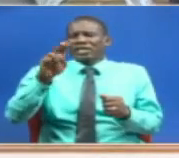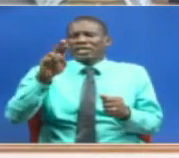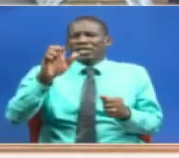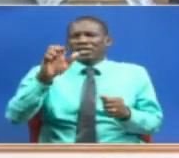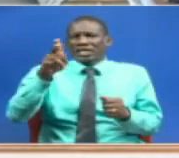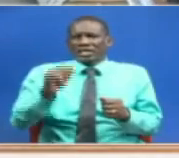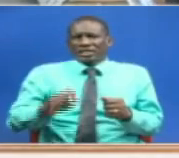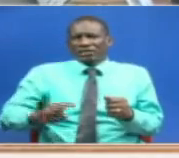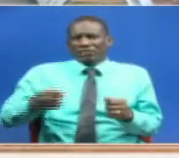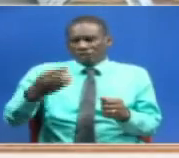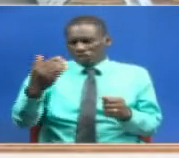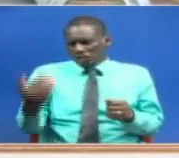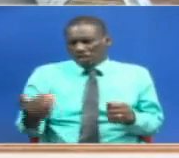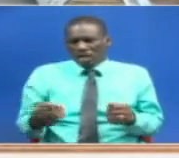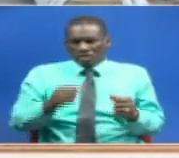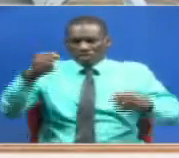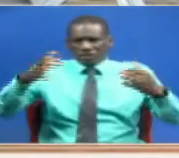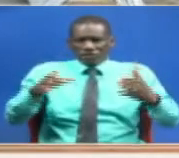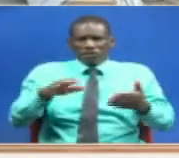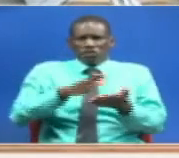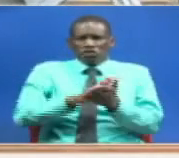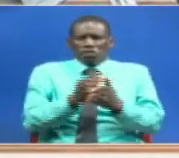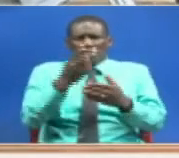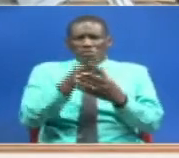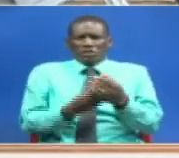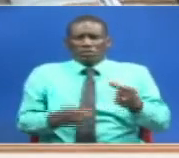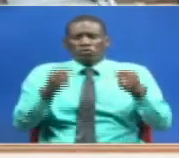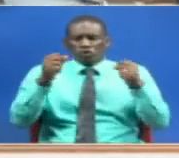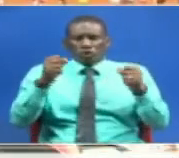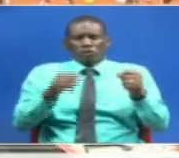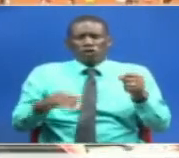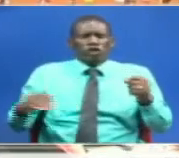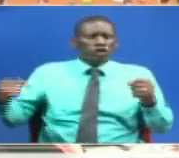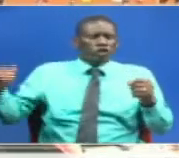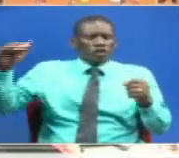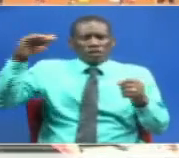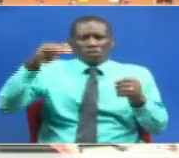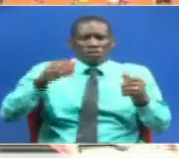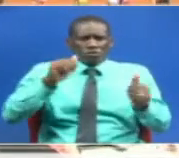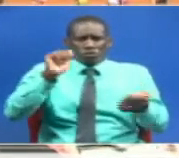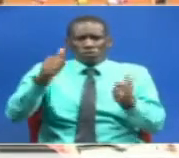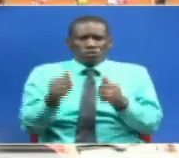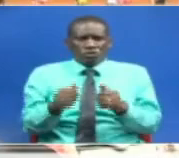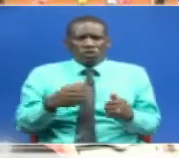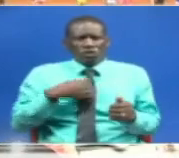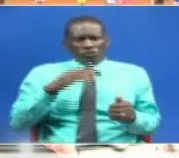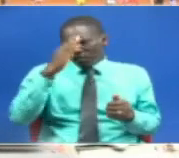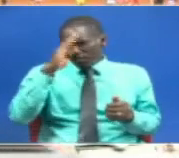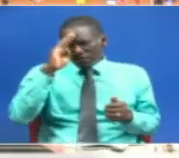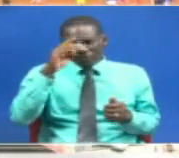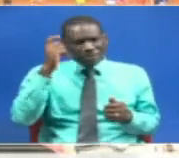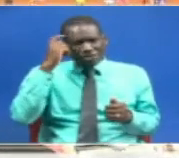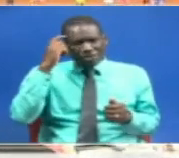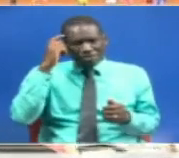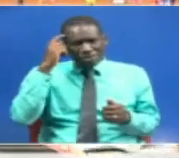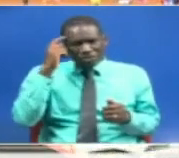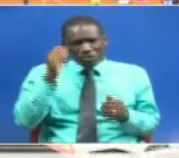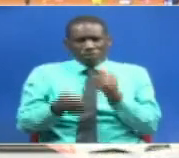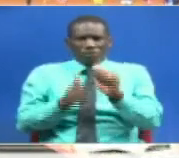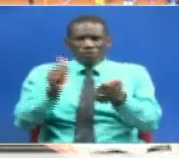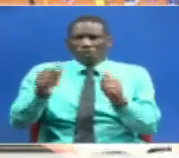junior driver to be crowned a double champion in the senior classes. There was some doubts in my mind because we were competing